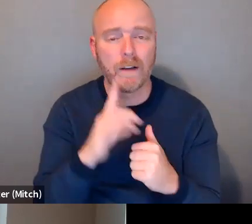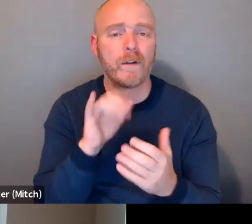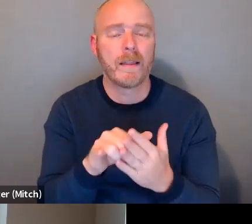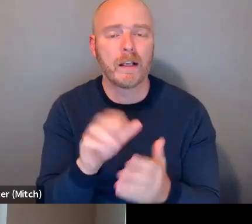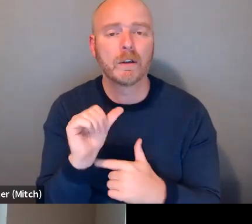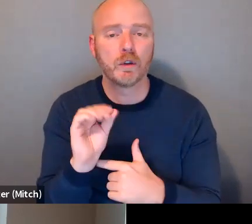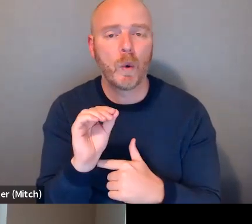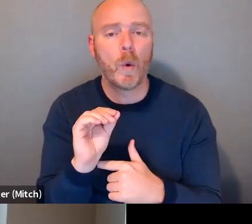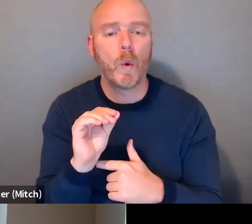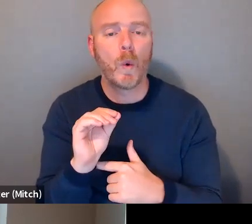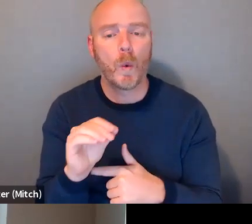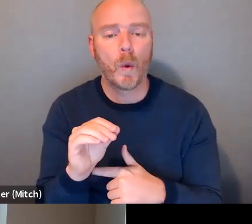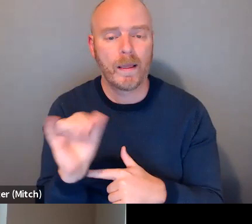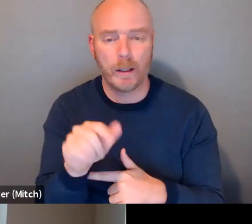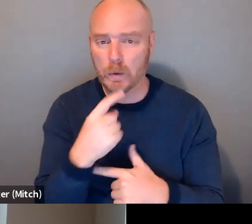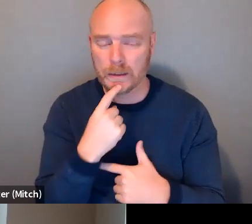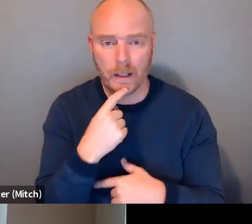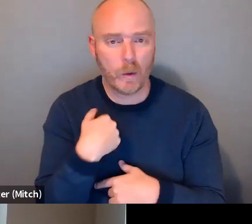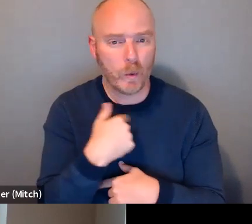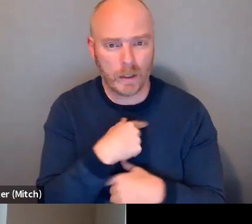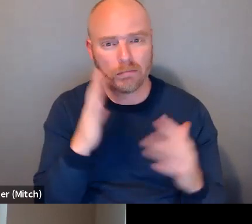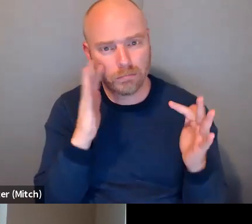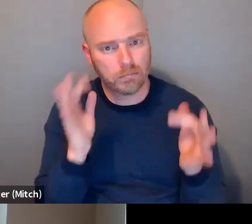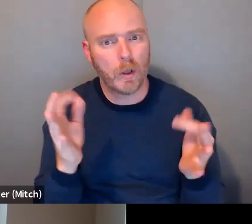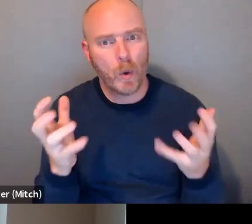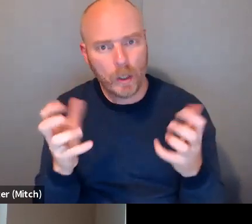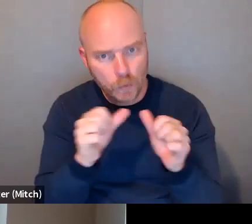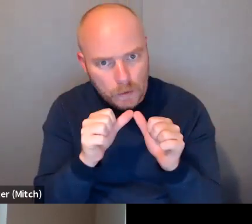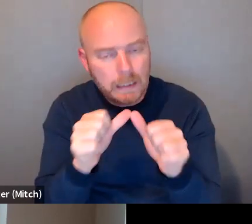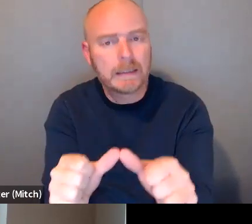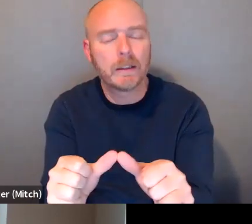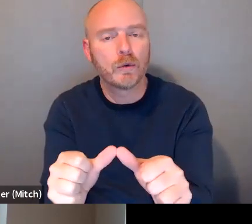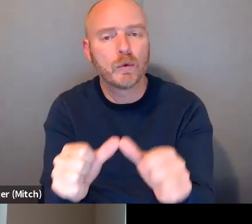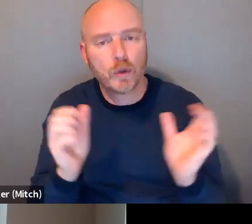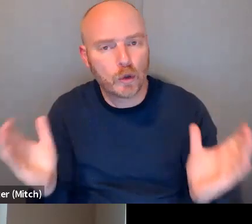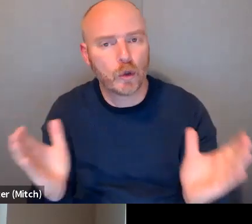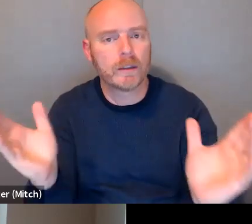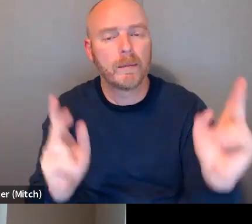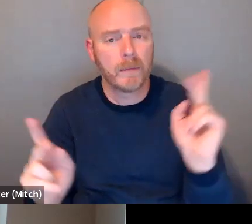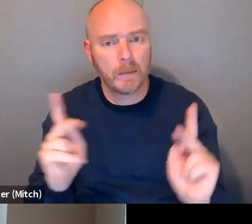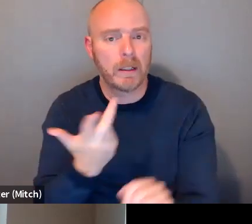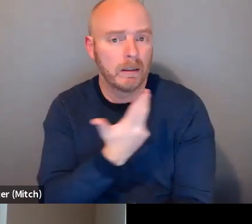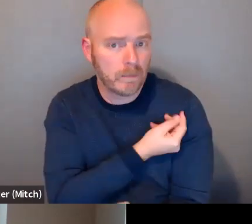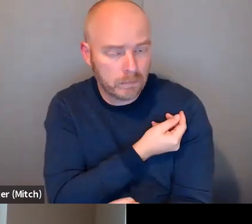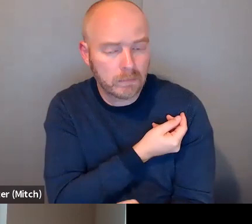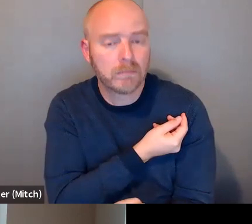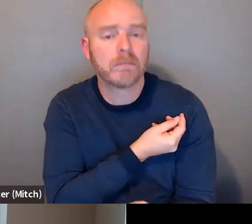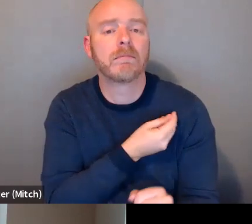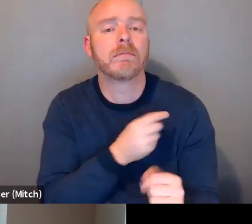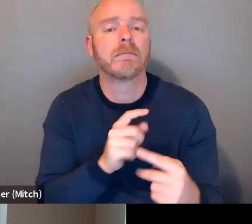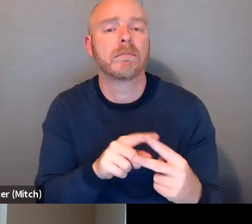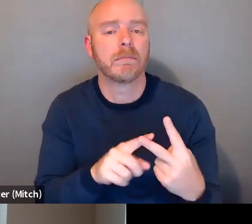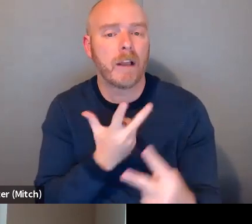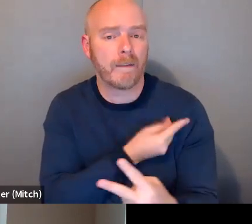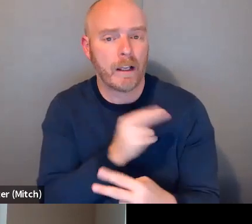that. So like you said, we definitely want to continue encouraging people to get vaccinated, and our